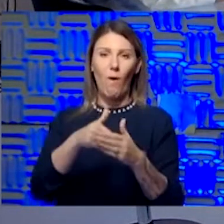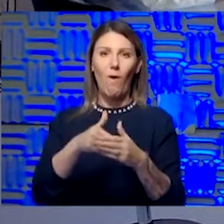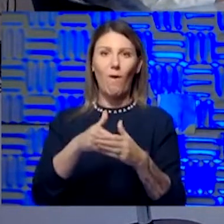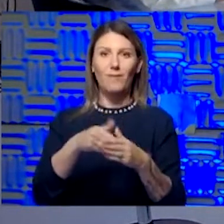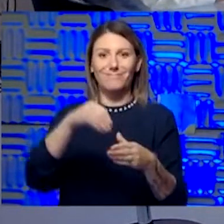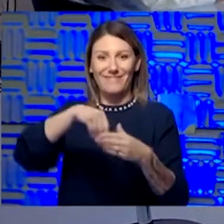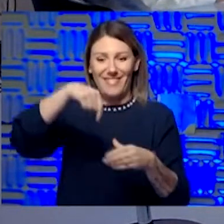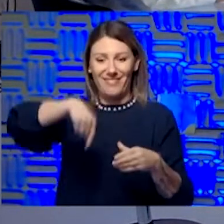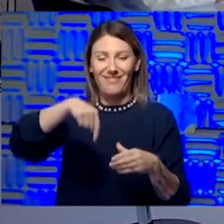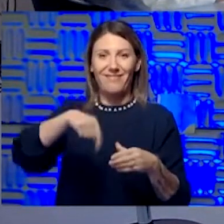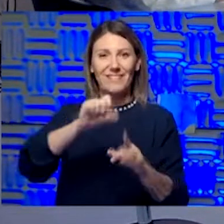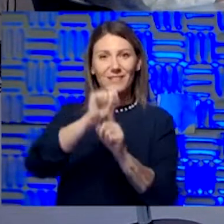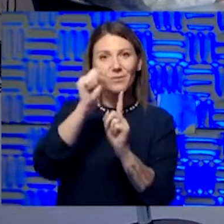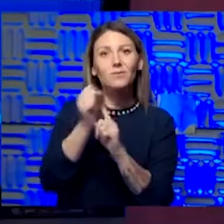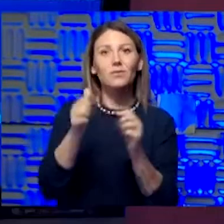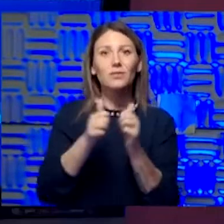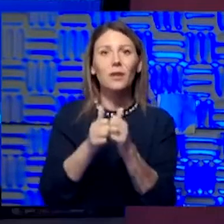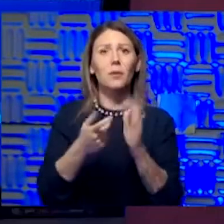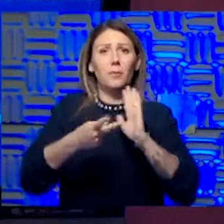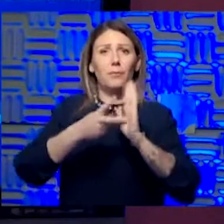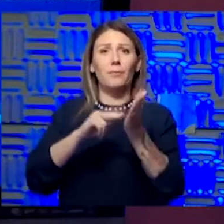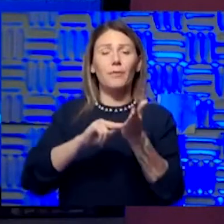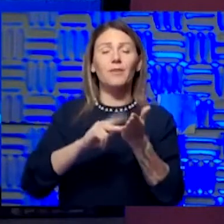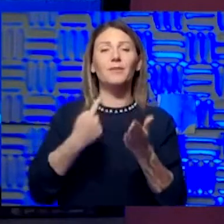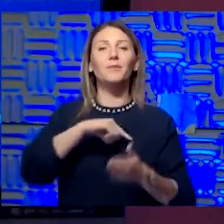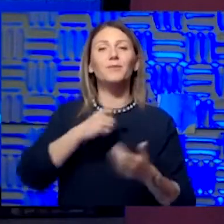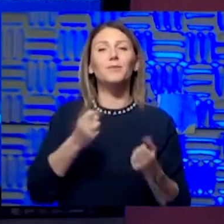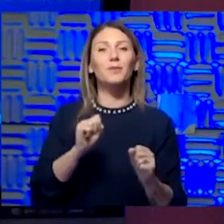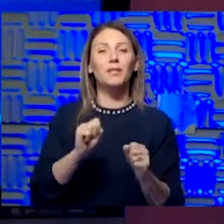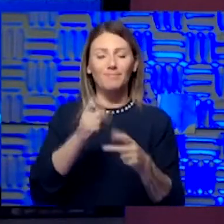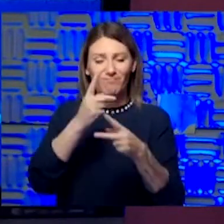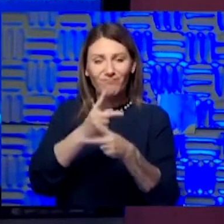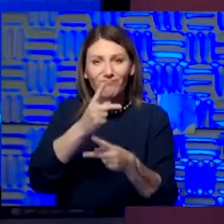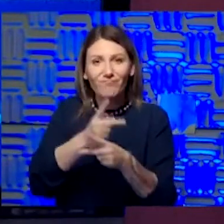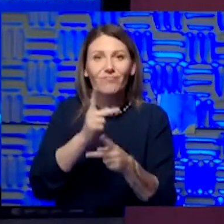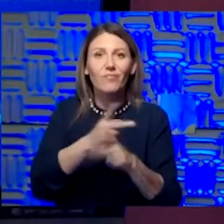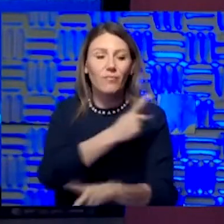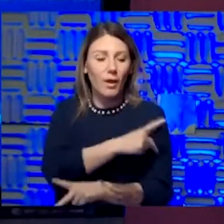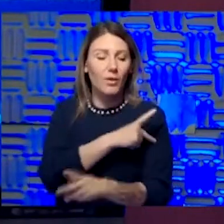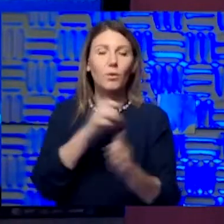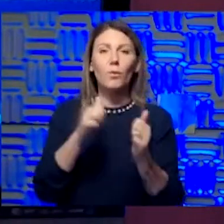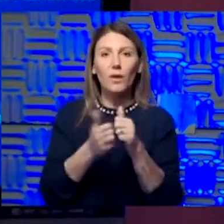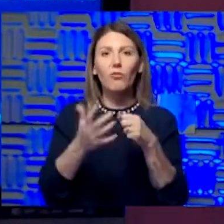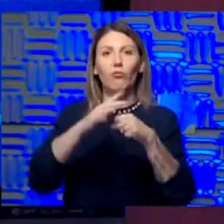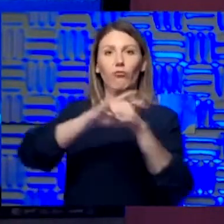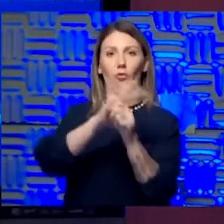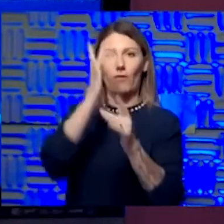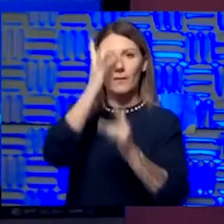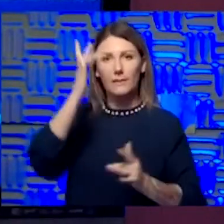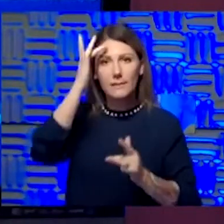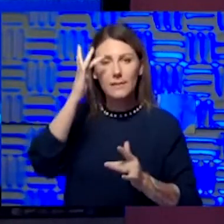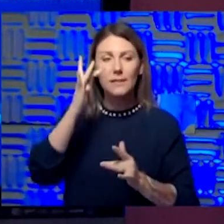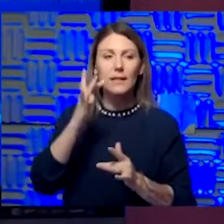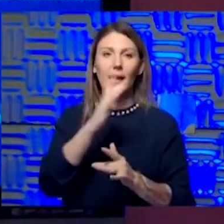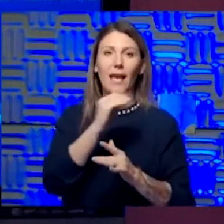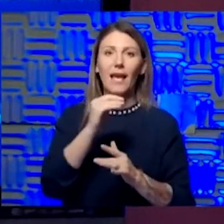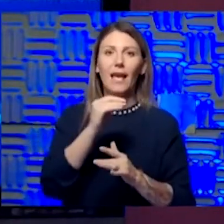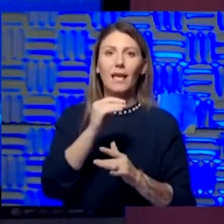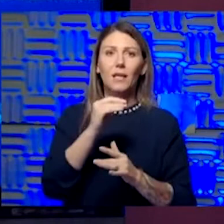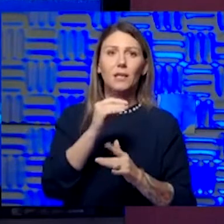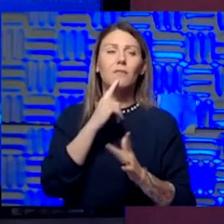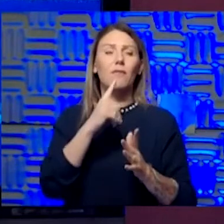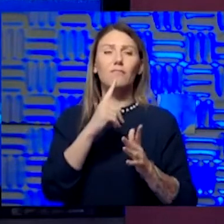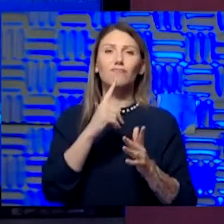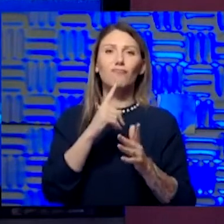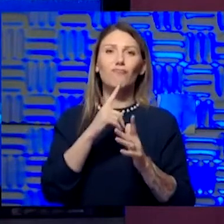means that we're trying to help take care of patients with COVID disease in a coherent,